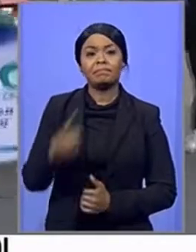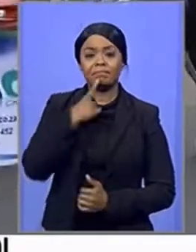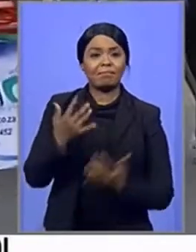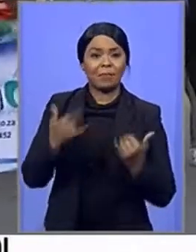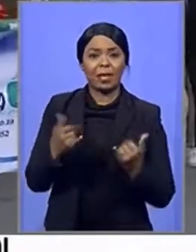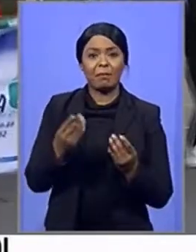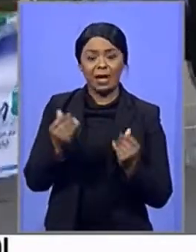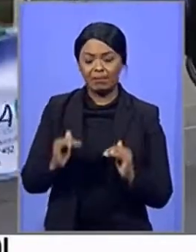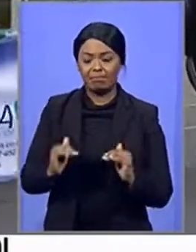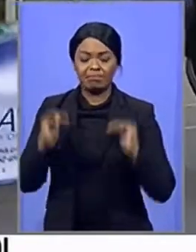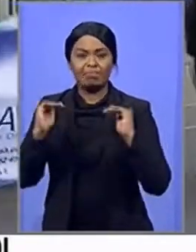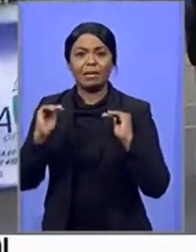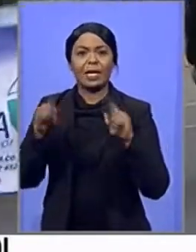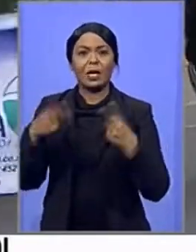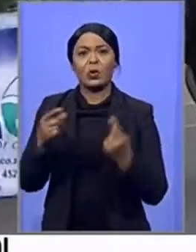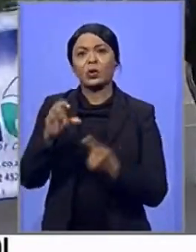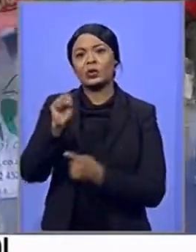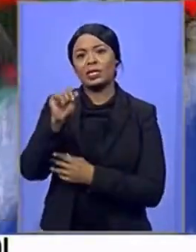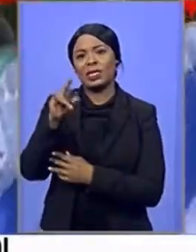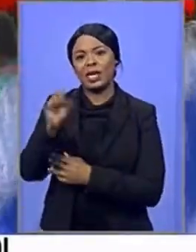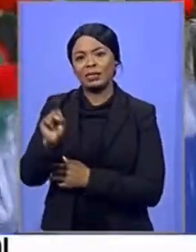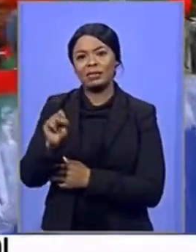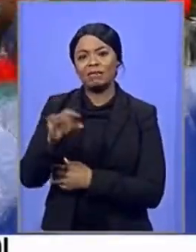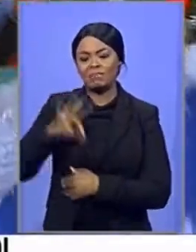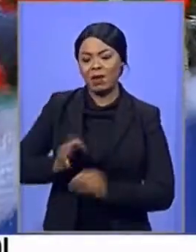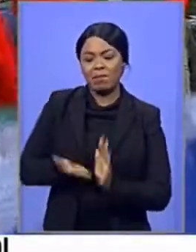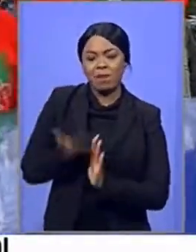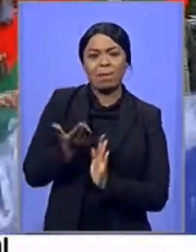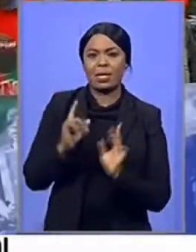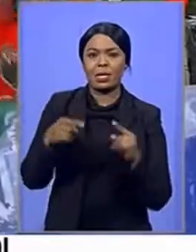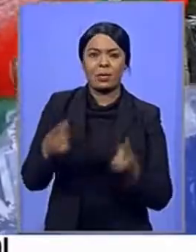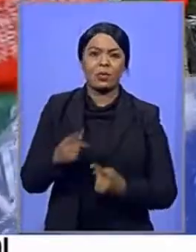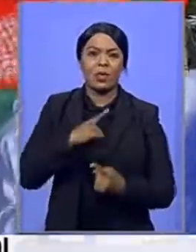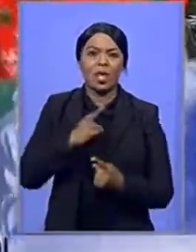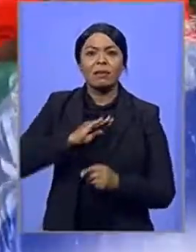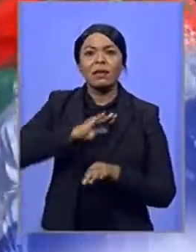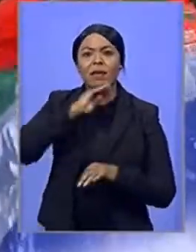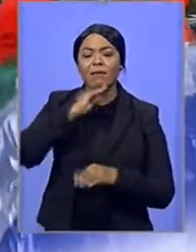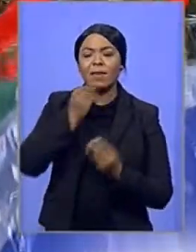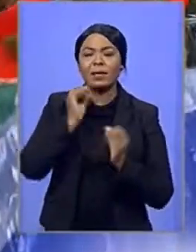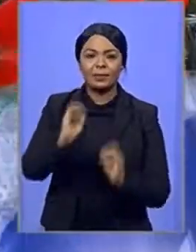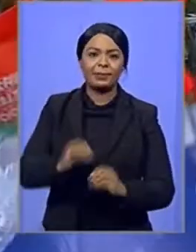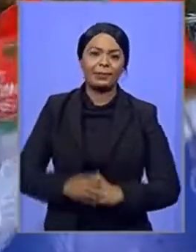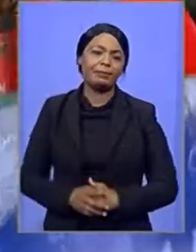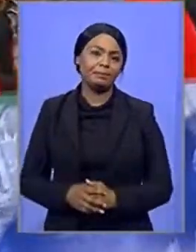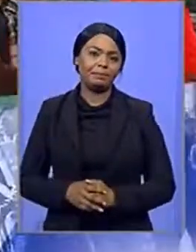merabeng go ka fa bašomi kokeletšo e kaone. Ke Mahlatse Phaladi wa Ditaba tša SABC, Polokwane.